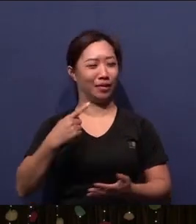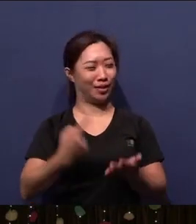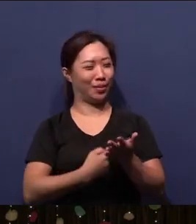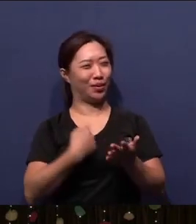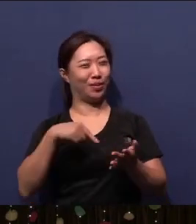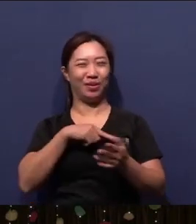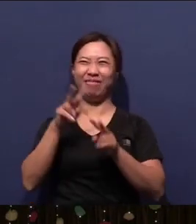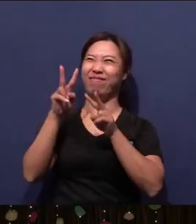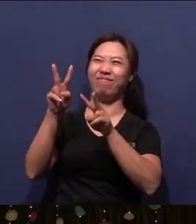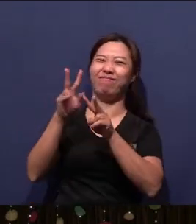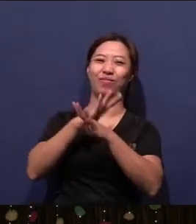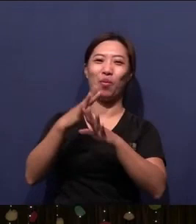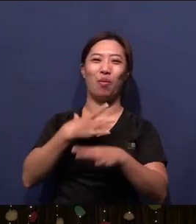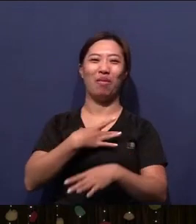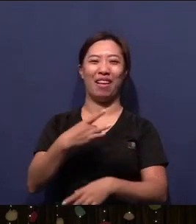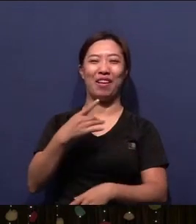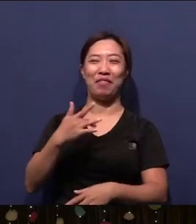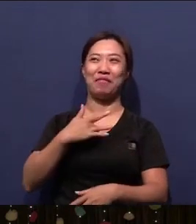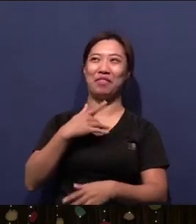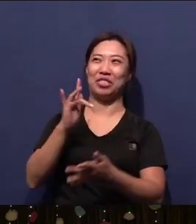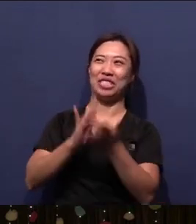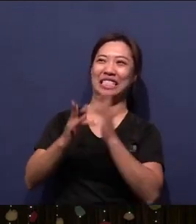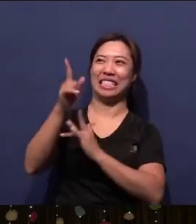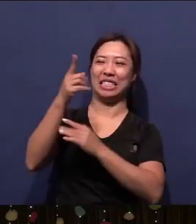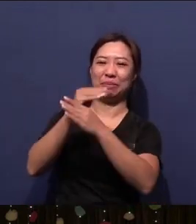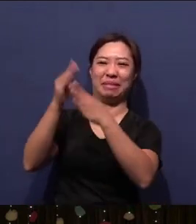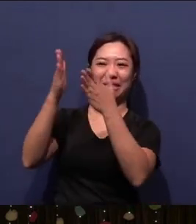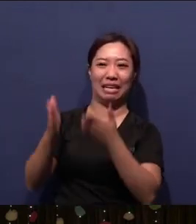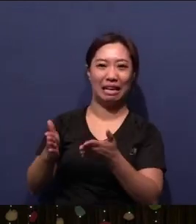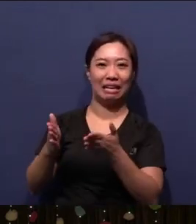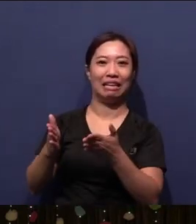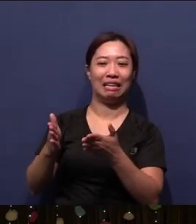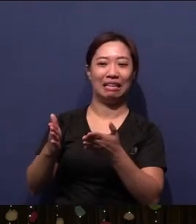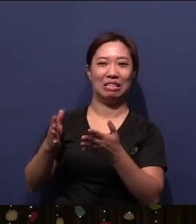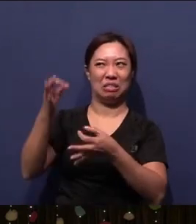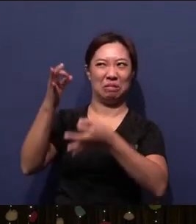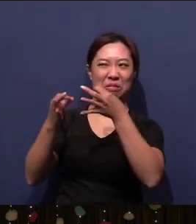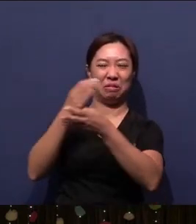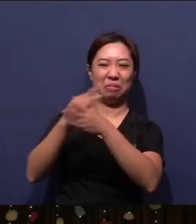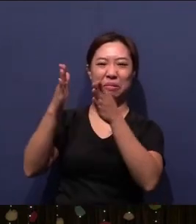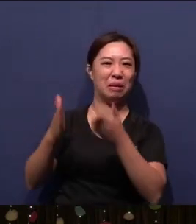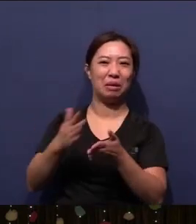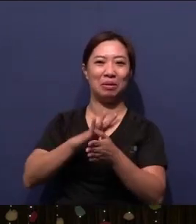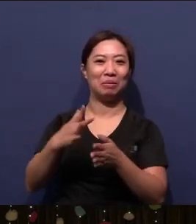view Jesus as the Messiah or the judging Messiah.